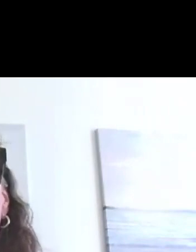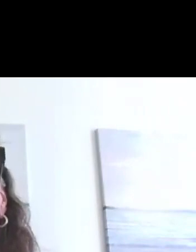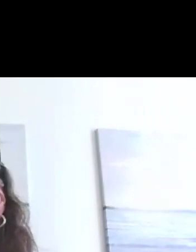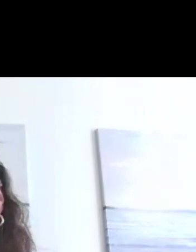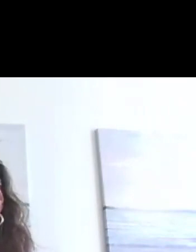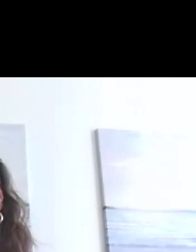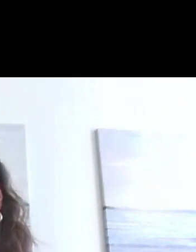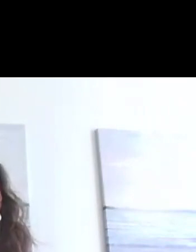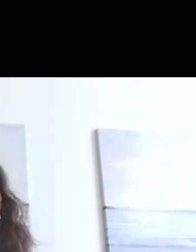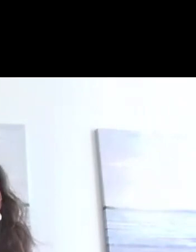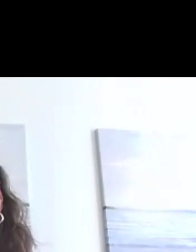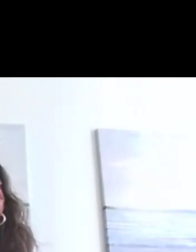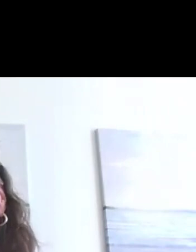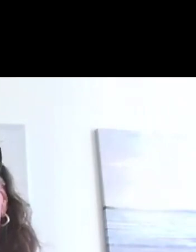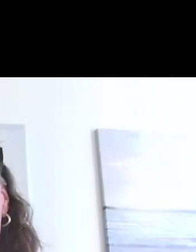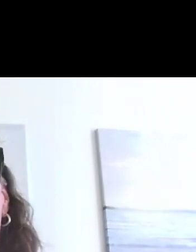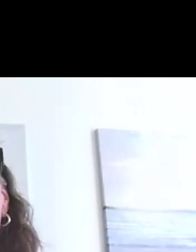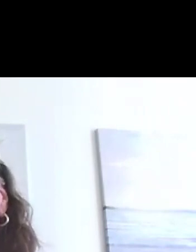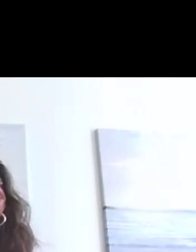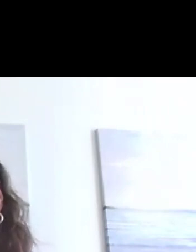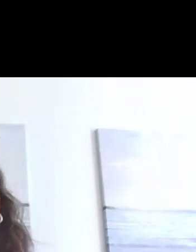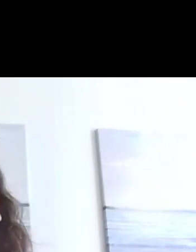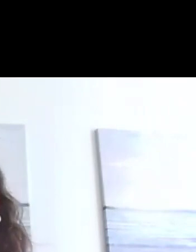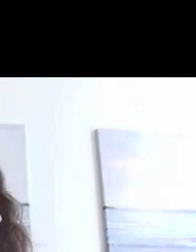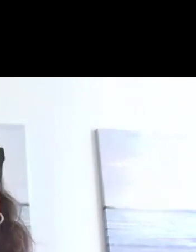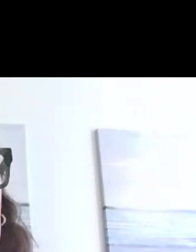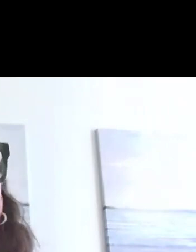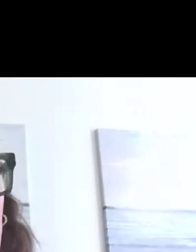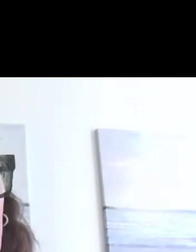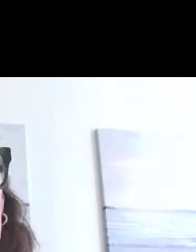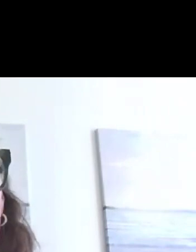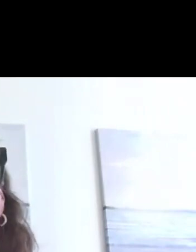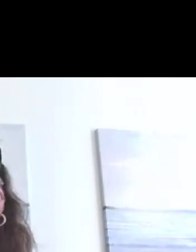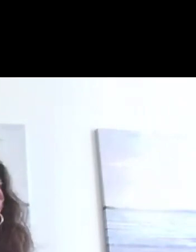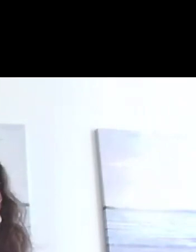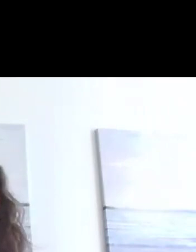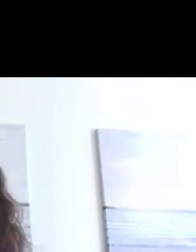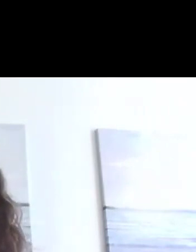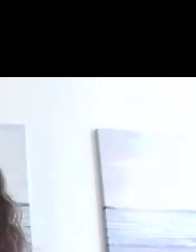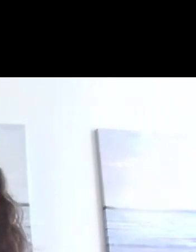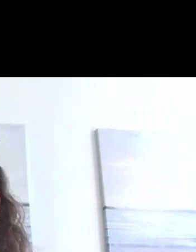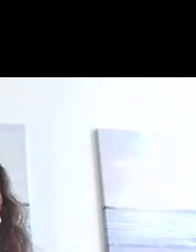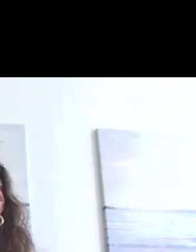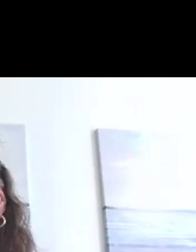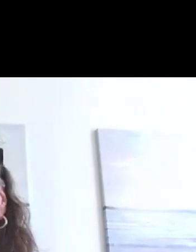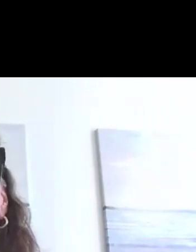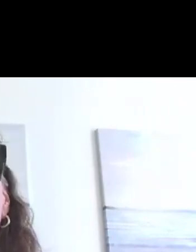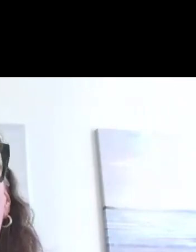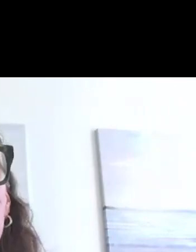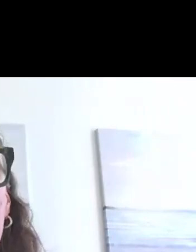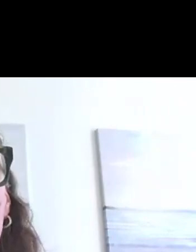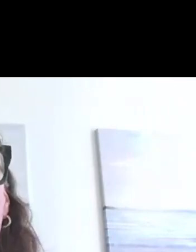dementia. Yes, exactly. And that was very helpful to have your discussion in the summer with